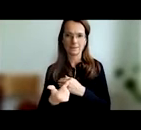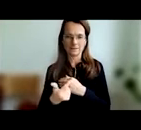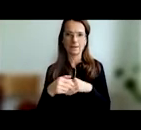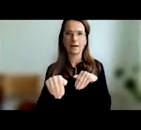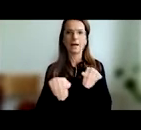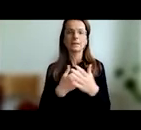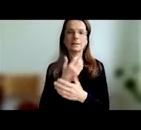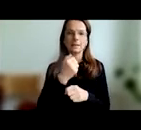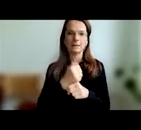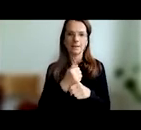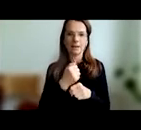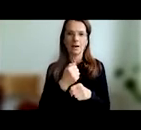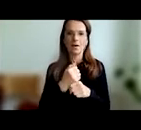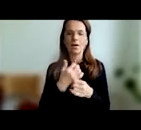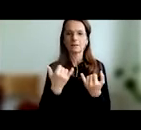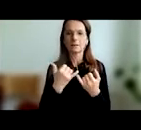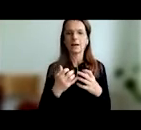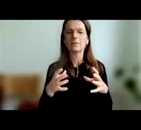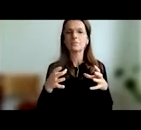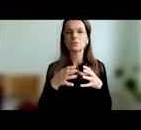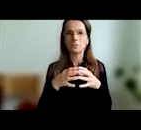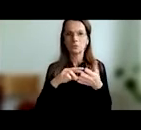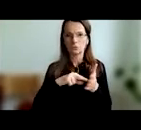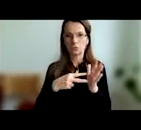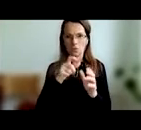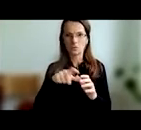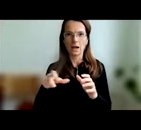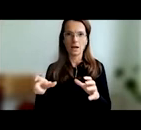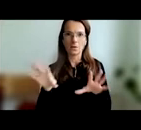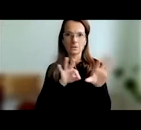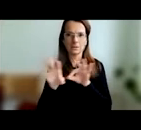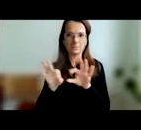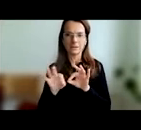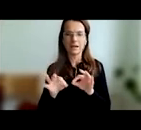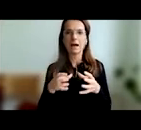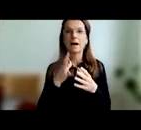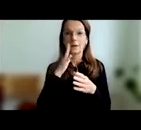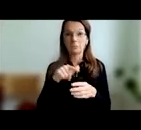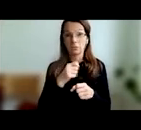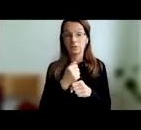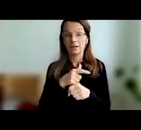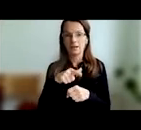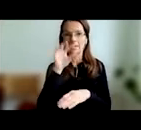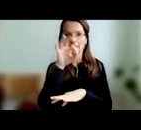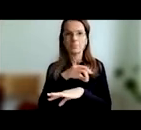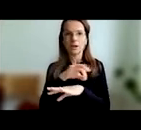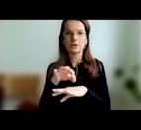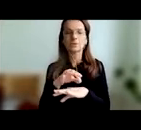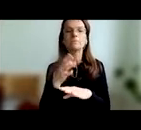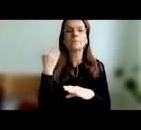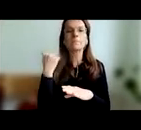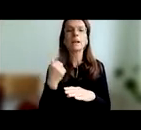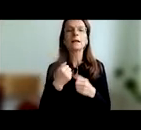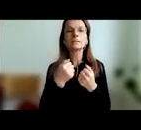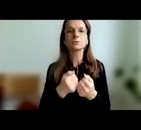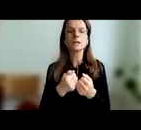2023, and the second between 2023 and 2027. The Ministry of Labor, Family, Social Affairs